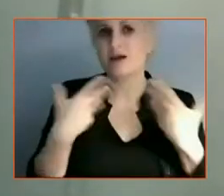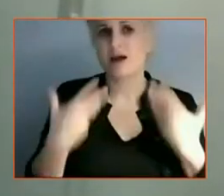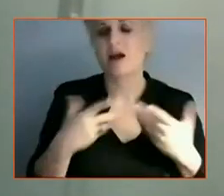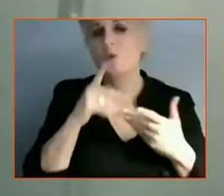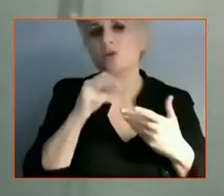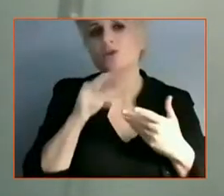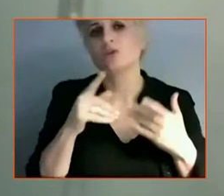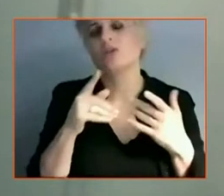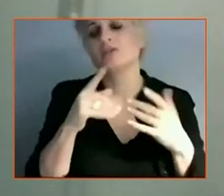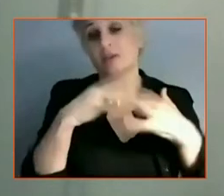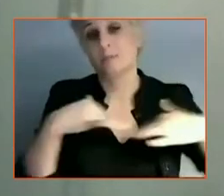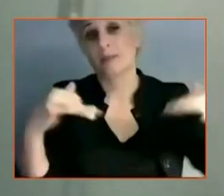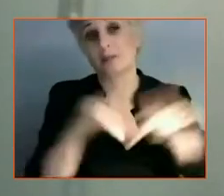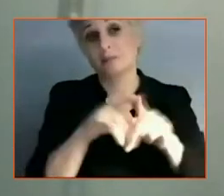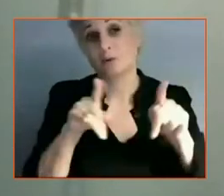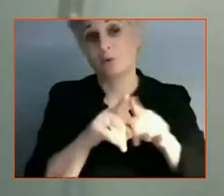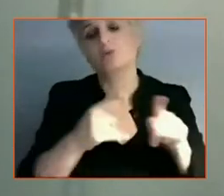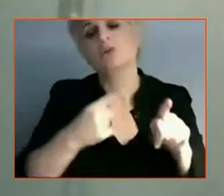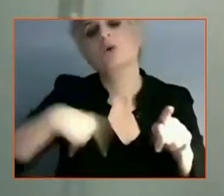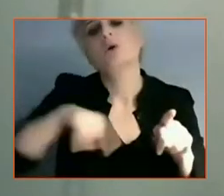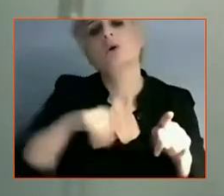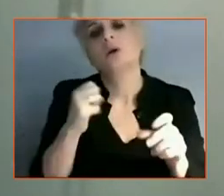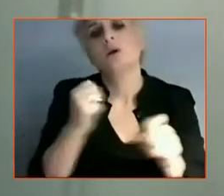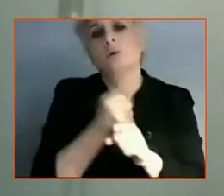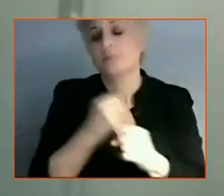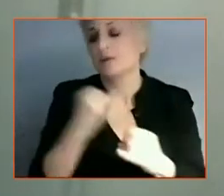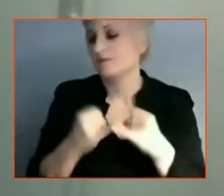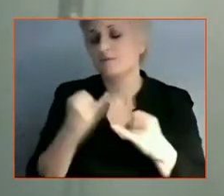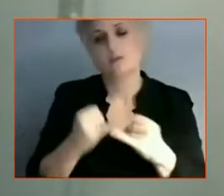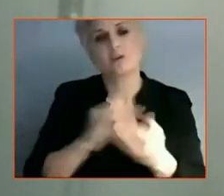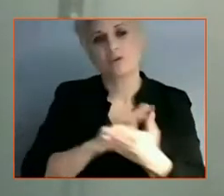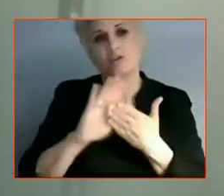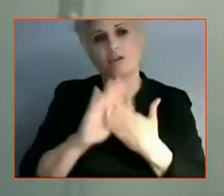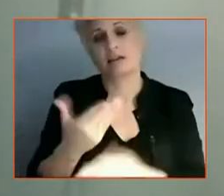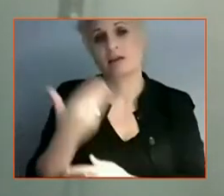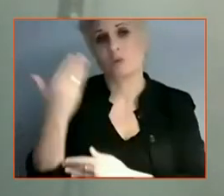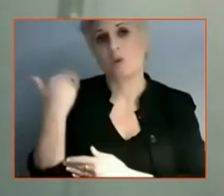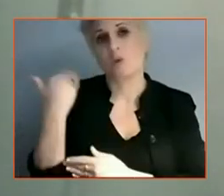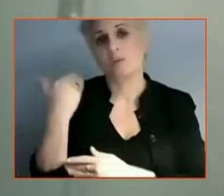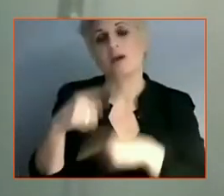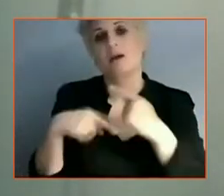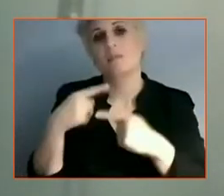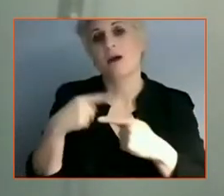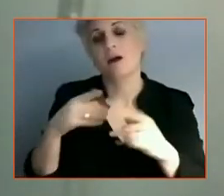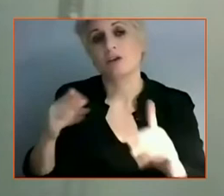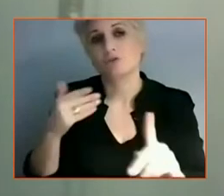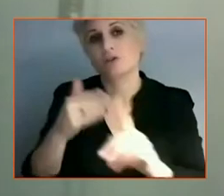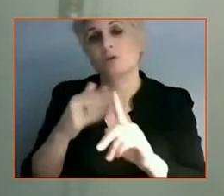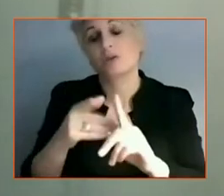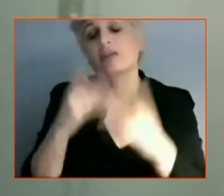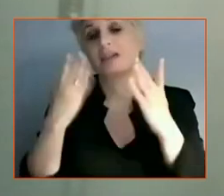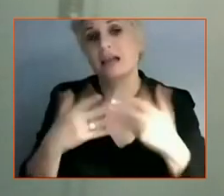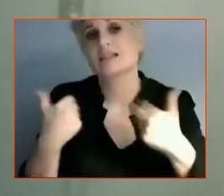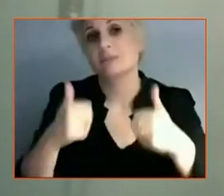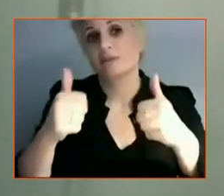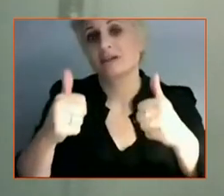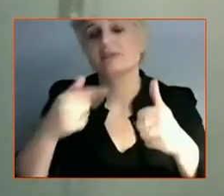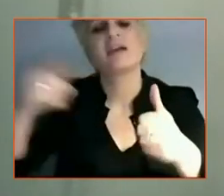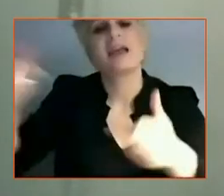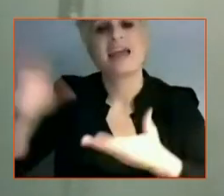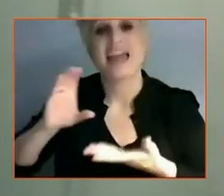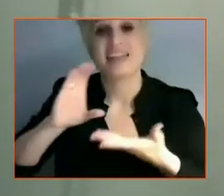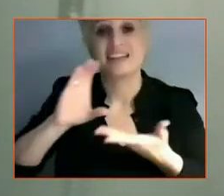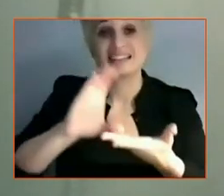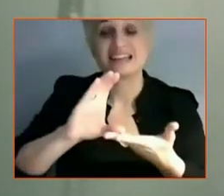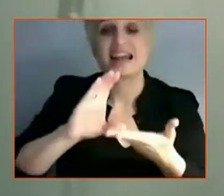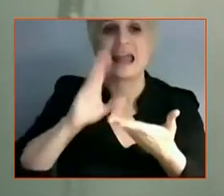were forming the recovery package, we needed to consult with all those that were affected. And that saw funding go to Matatini,